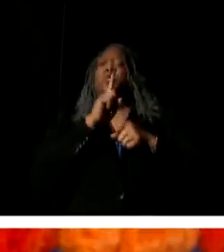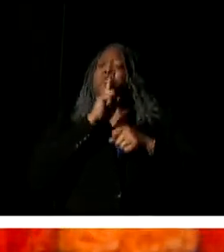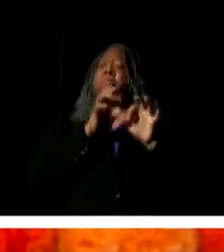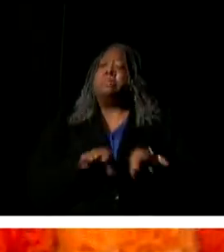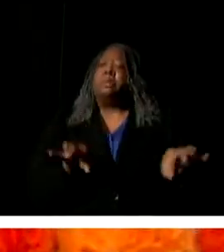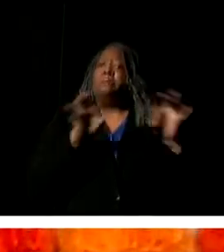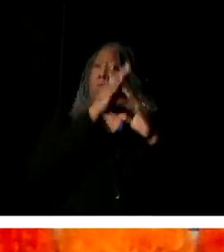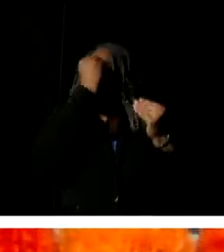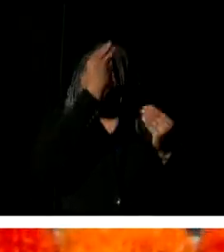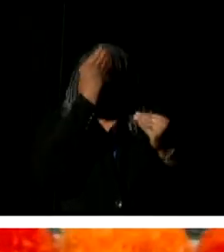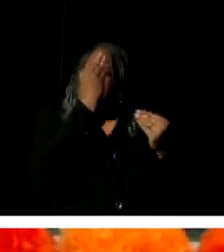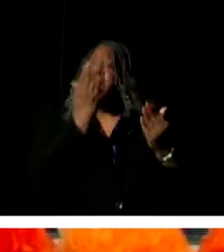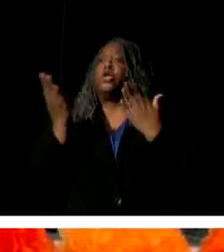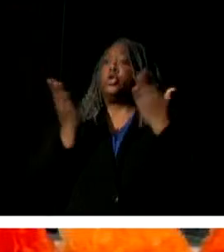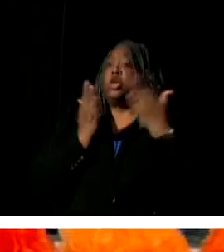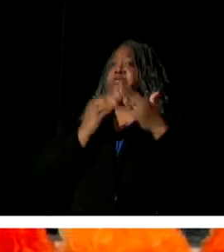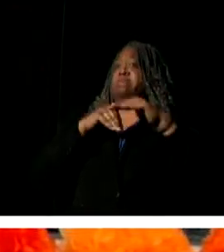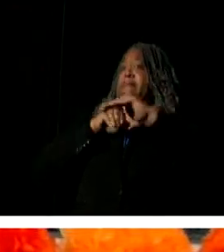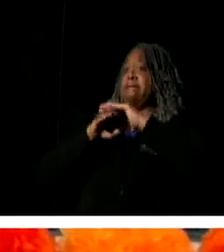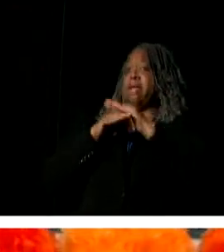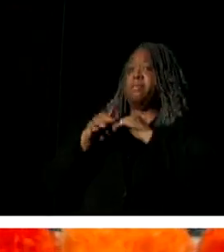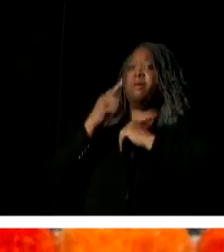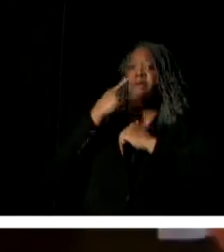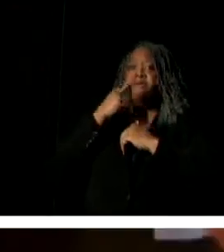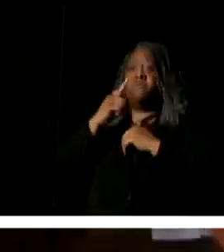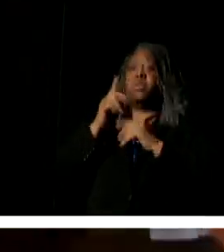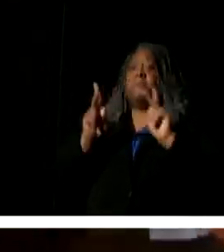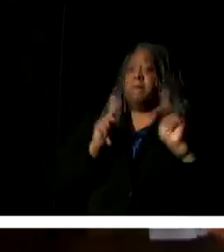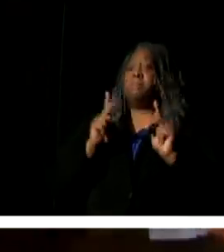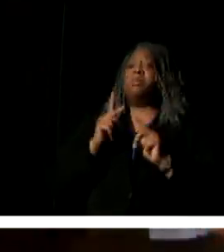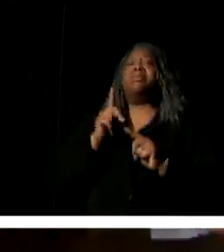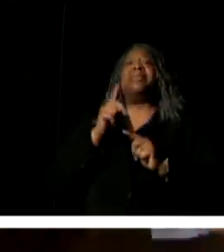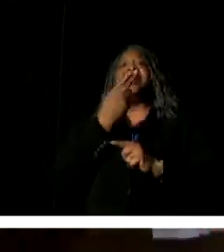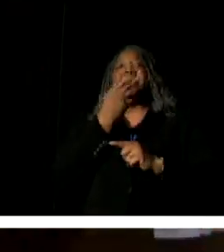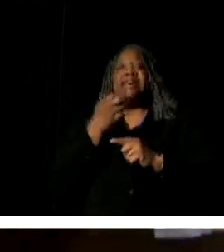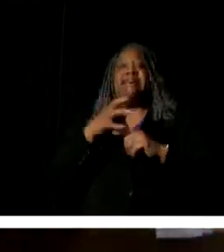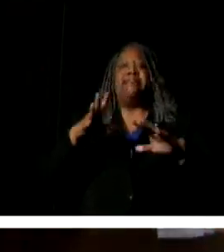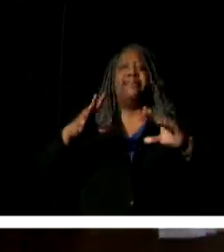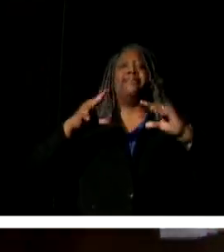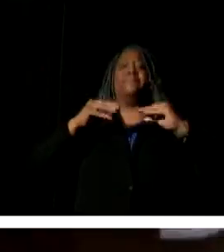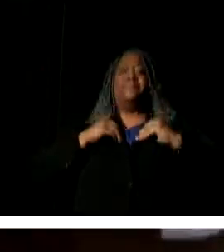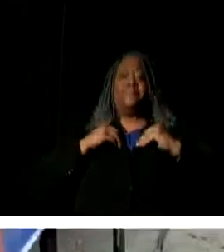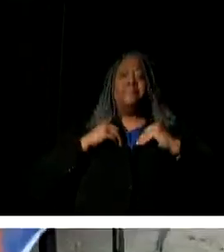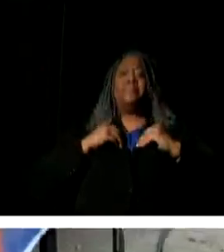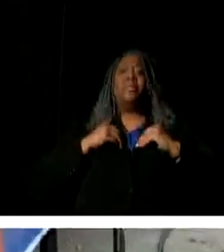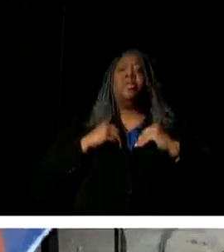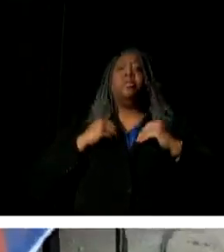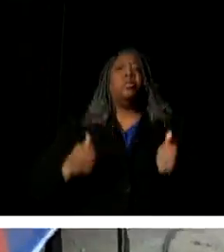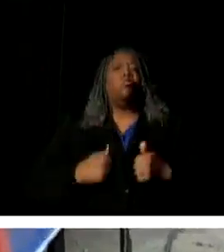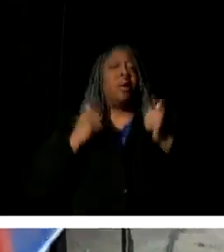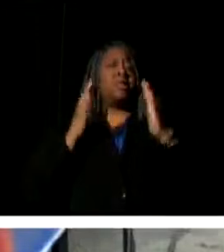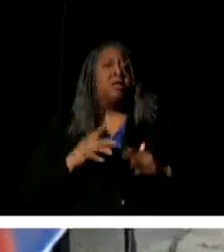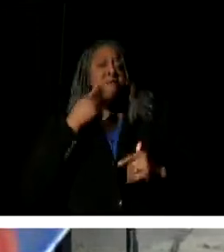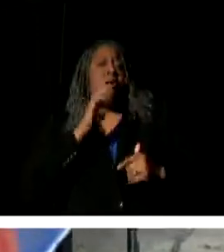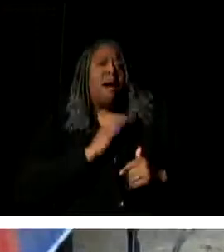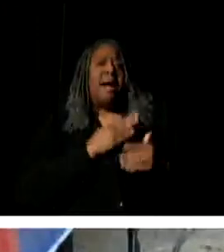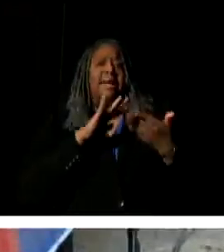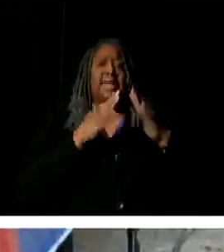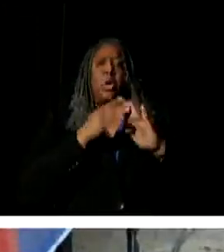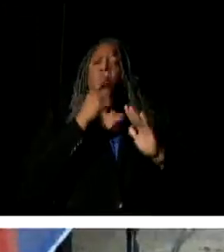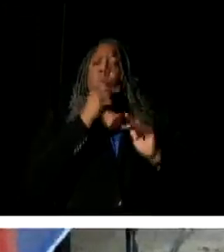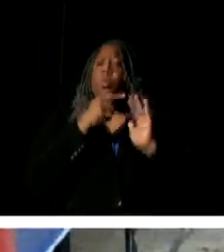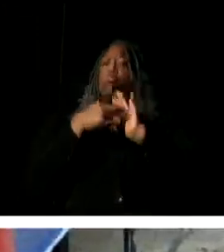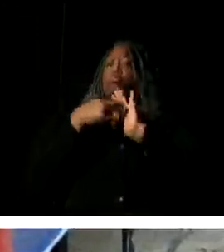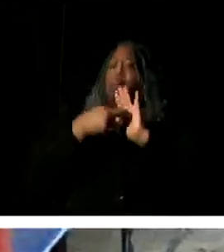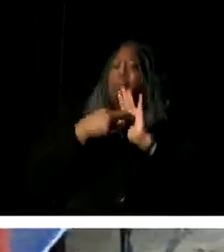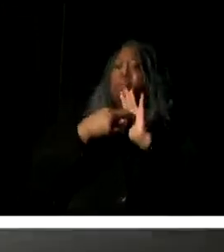and services accessible to newcomers, he embraces the diverse residents of our city who represent